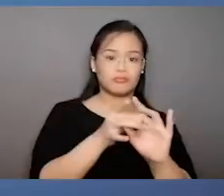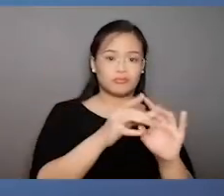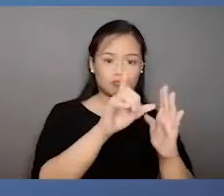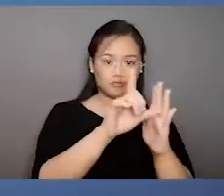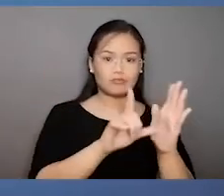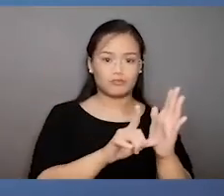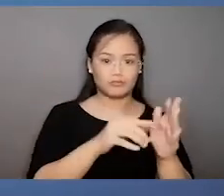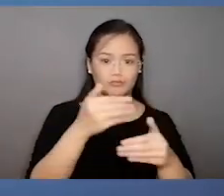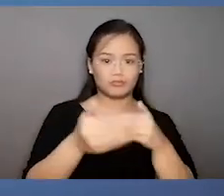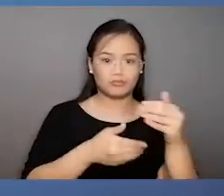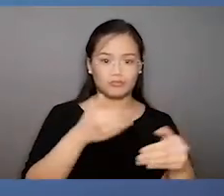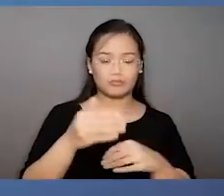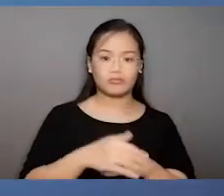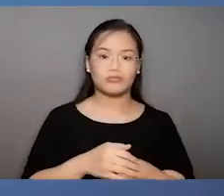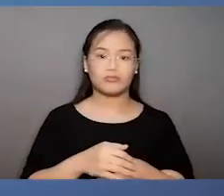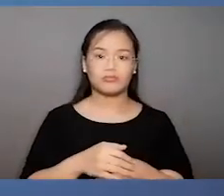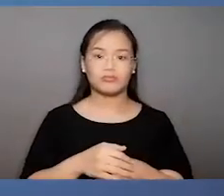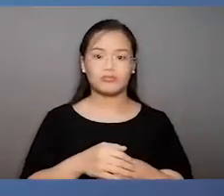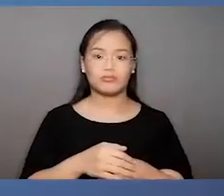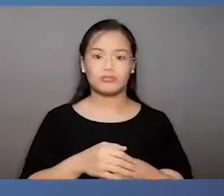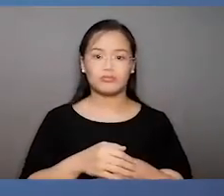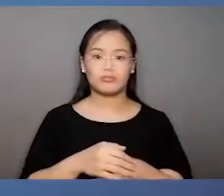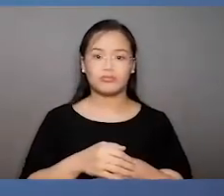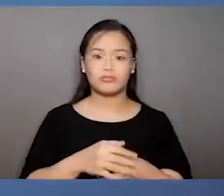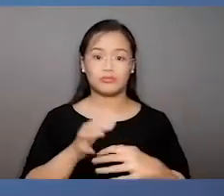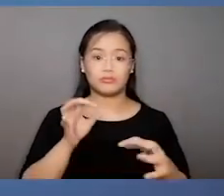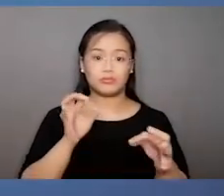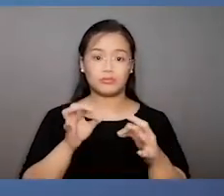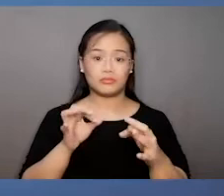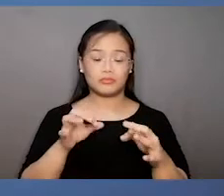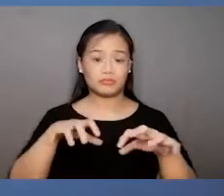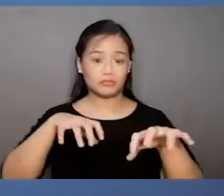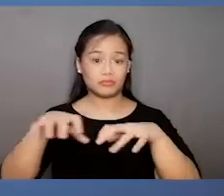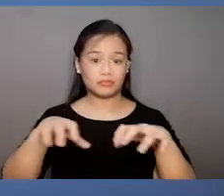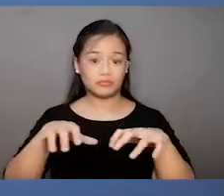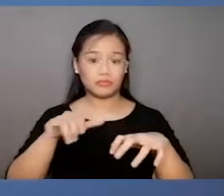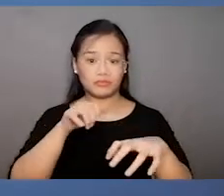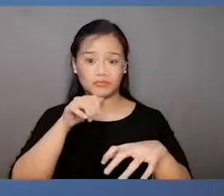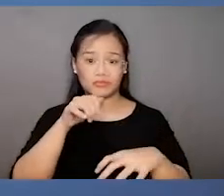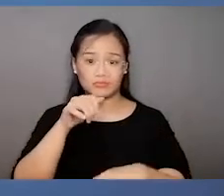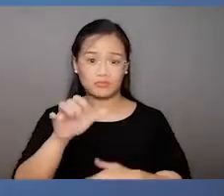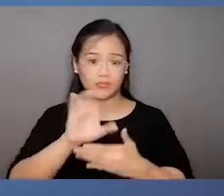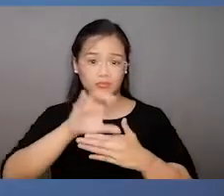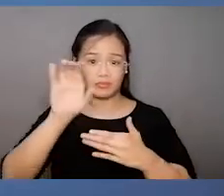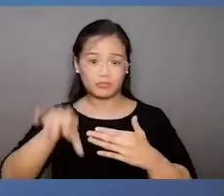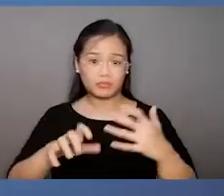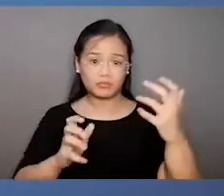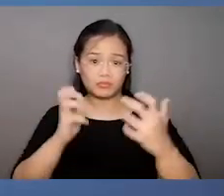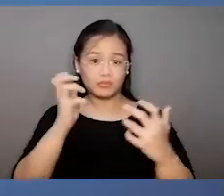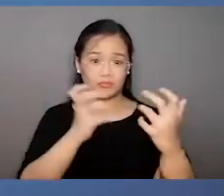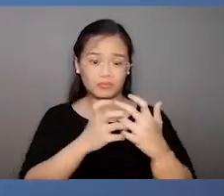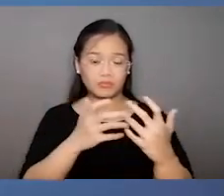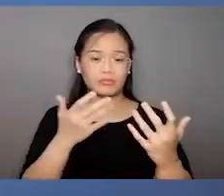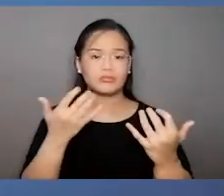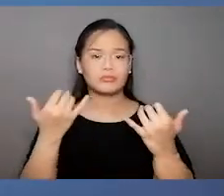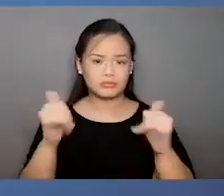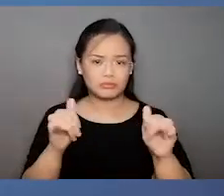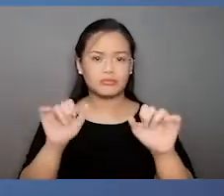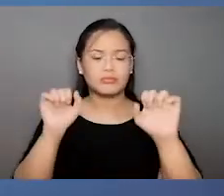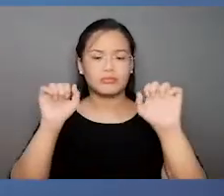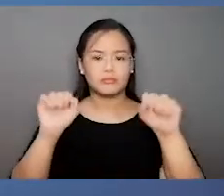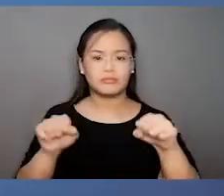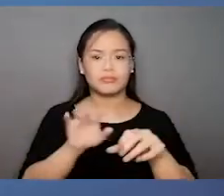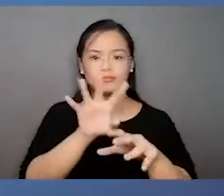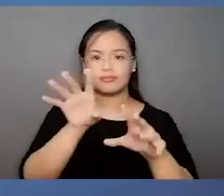Actions which are short of the definition of this torture may still constitute cruel, inhuman, or